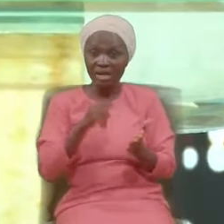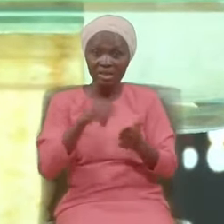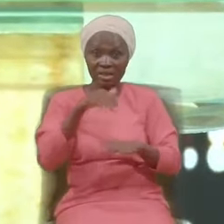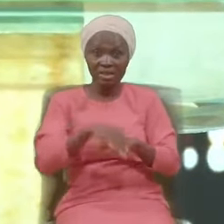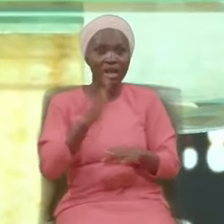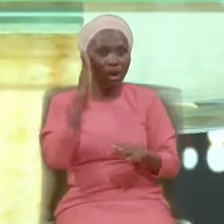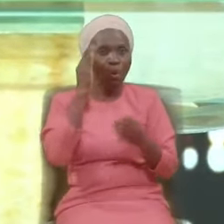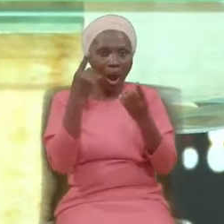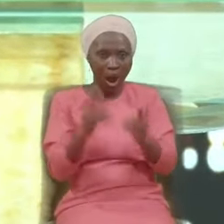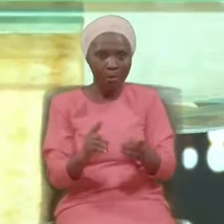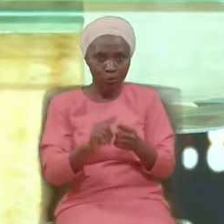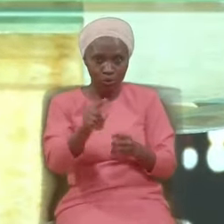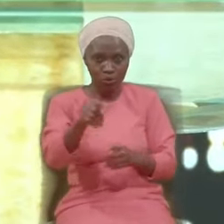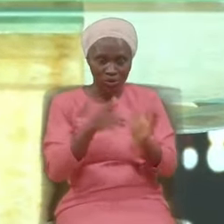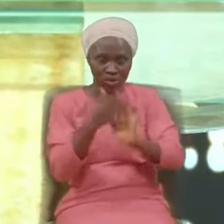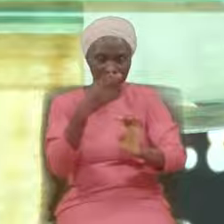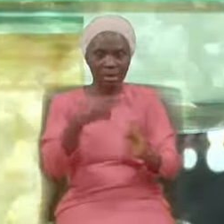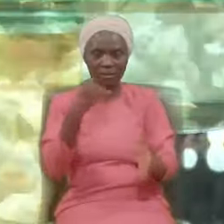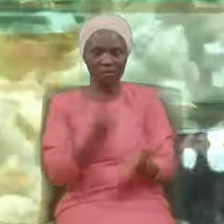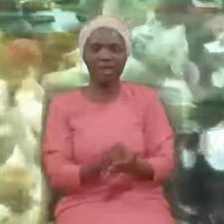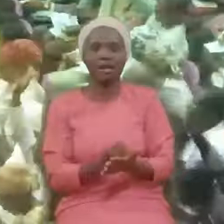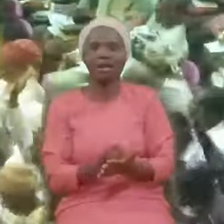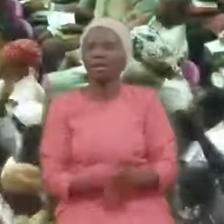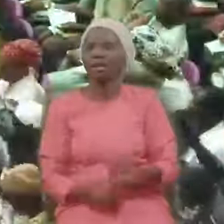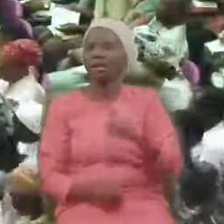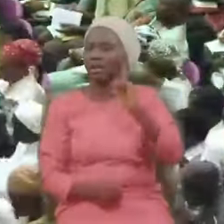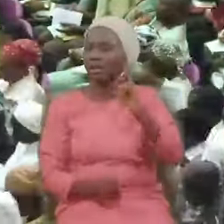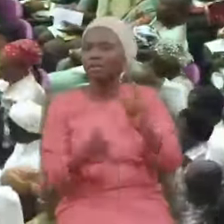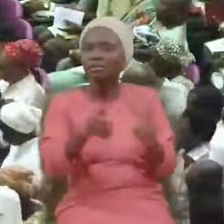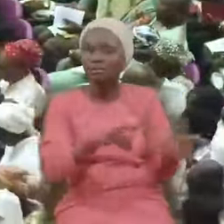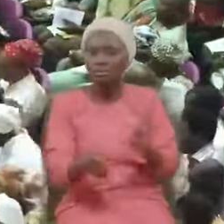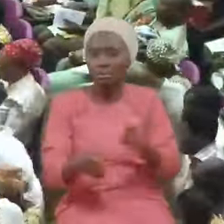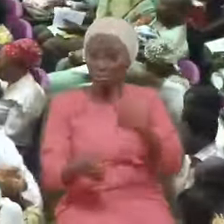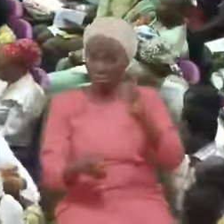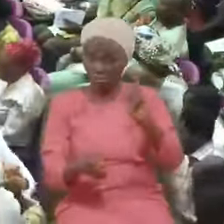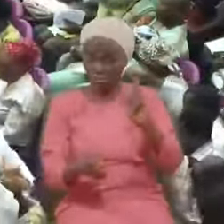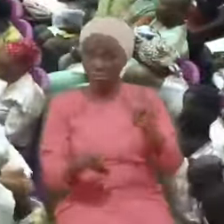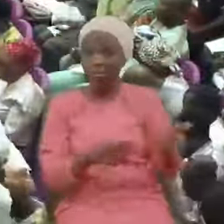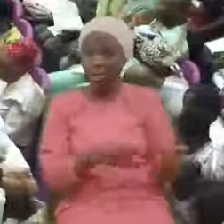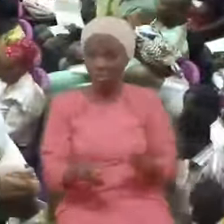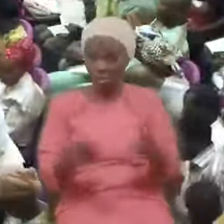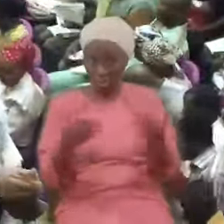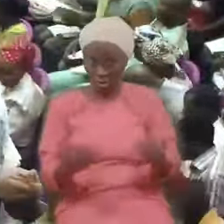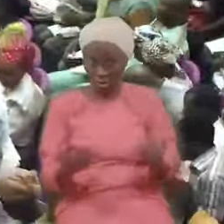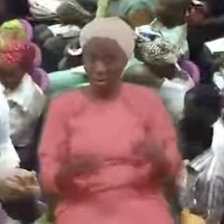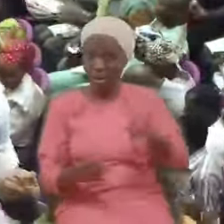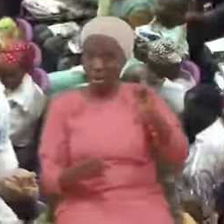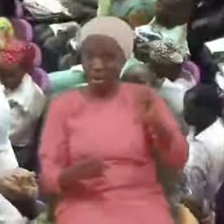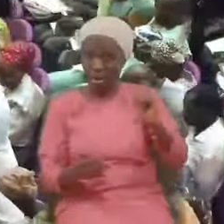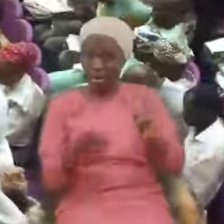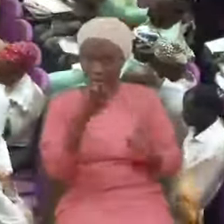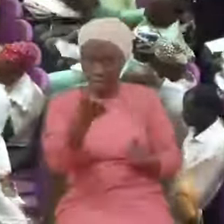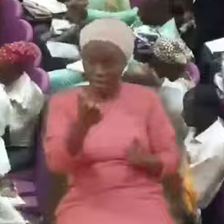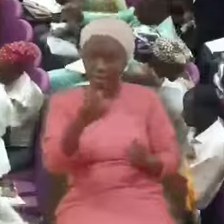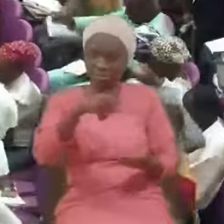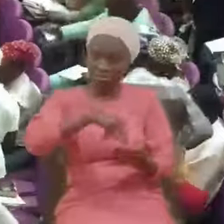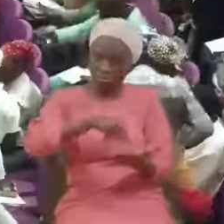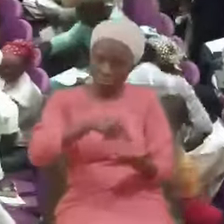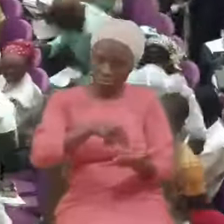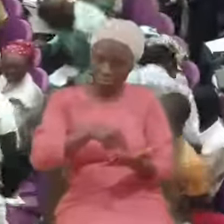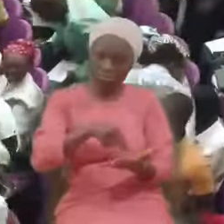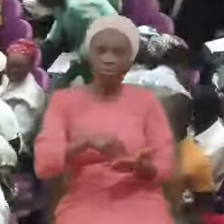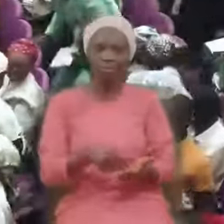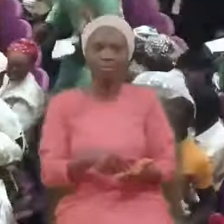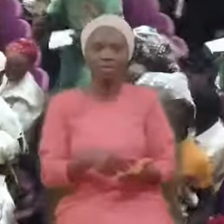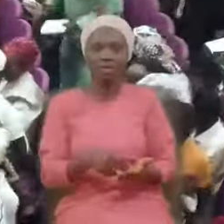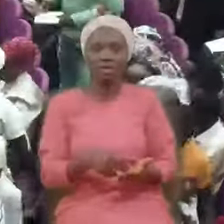ready? Where are you? I said, where are you? Are you sitting down? I said, where